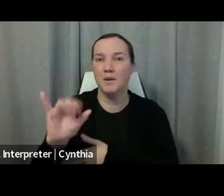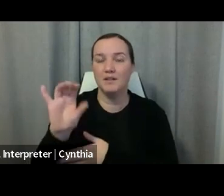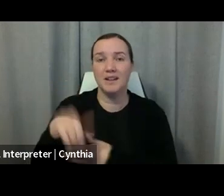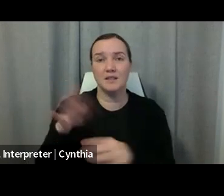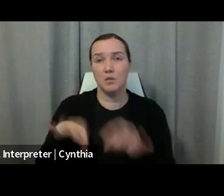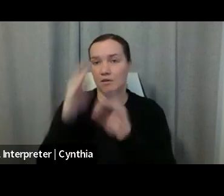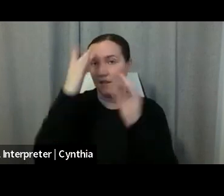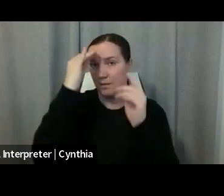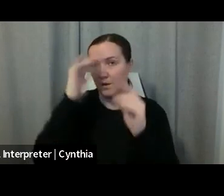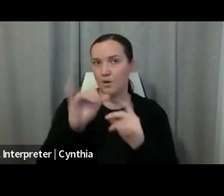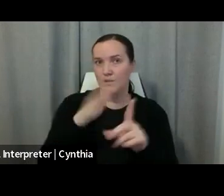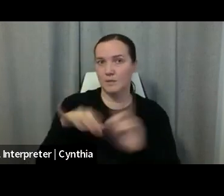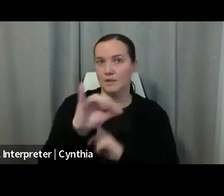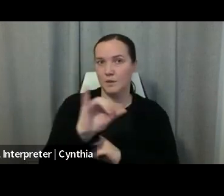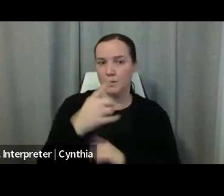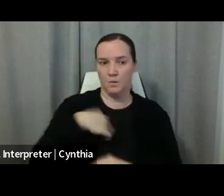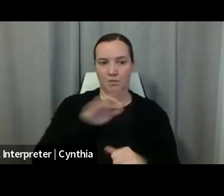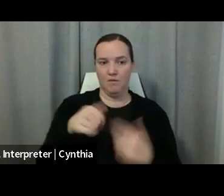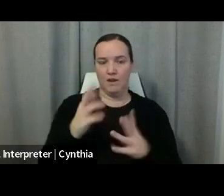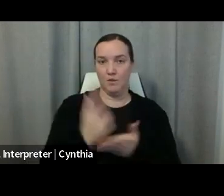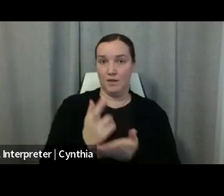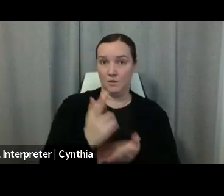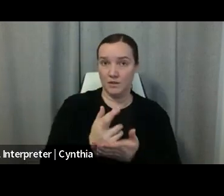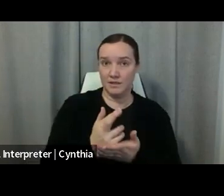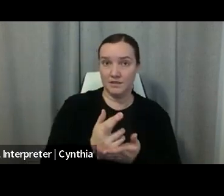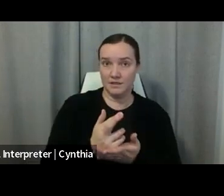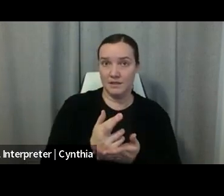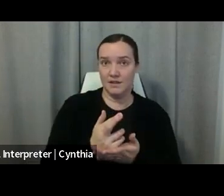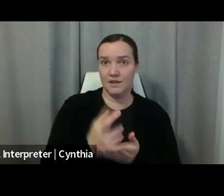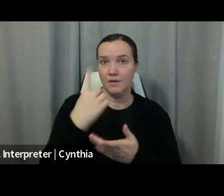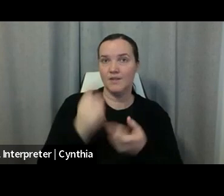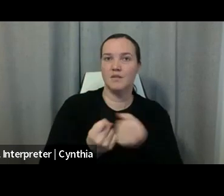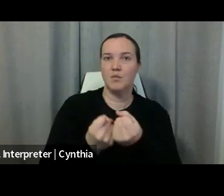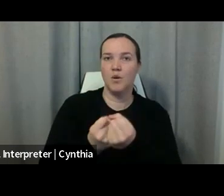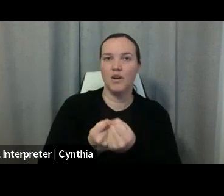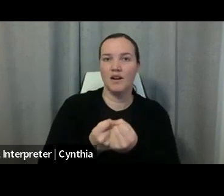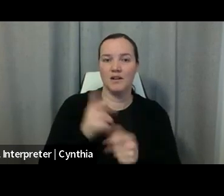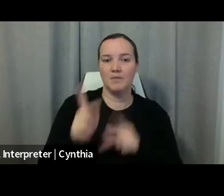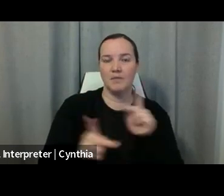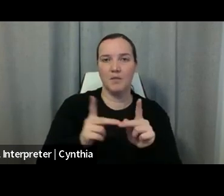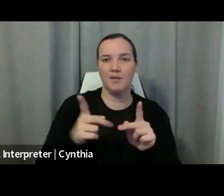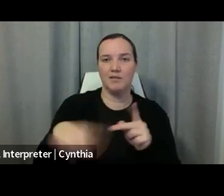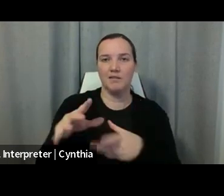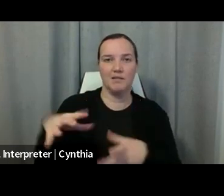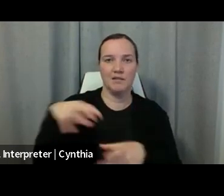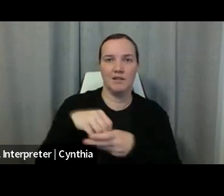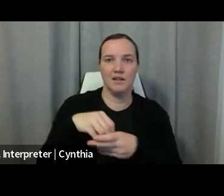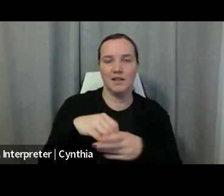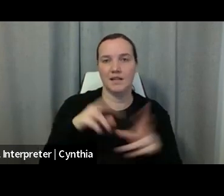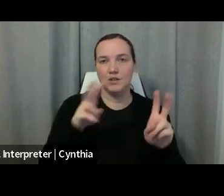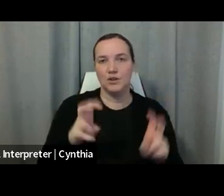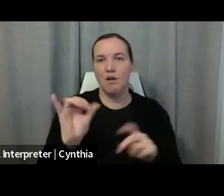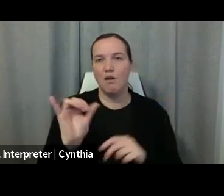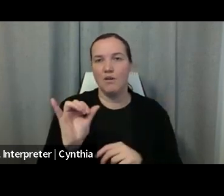about in your spaces as well. Do we provide the resources, right, to support folks to engage around these issues, and